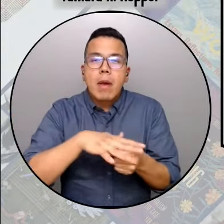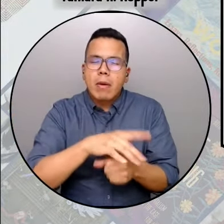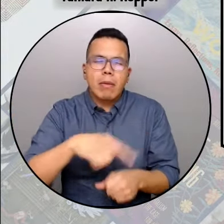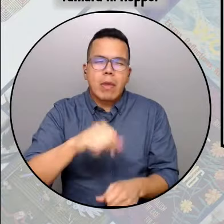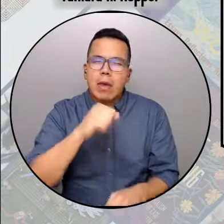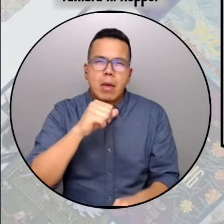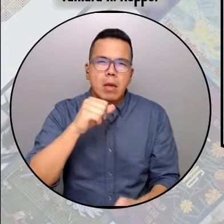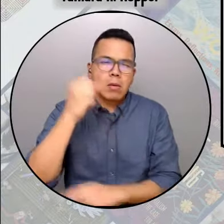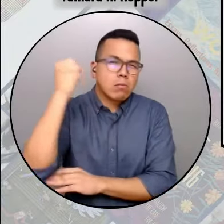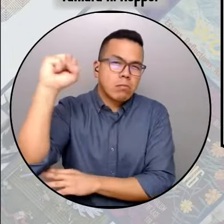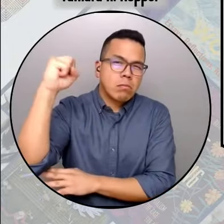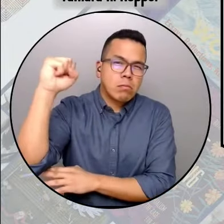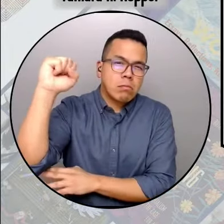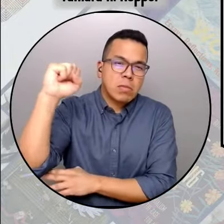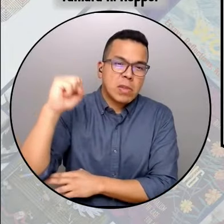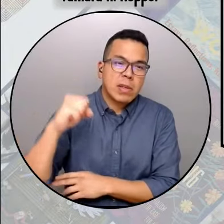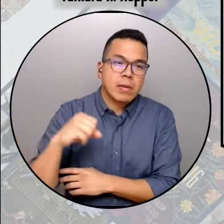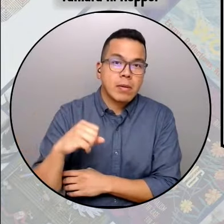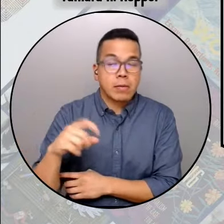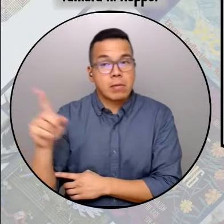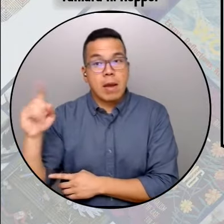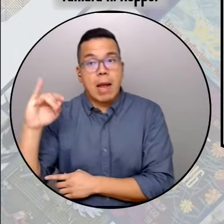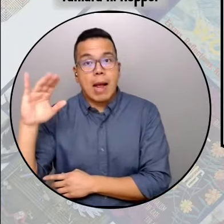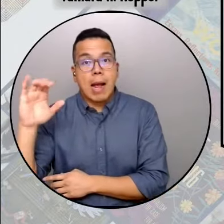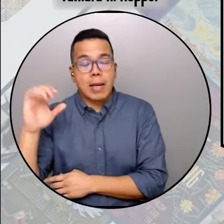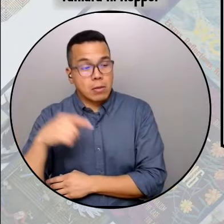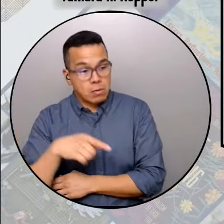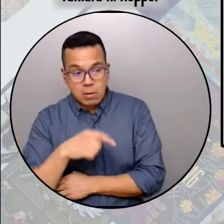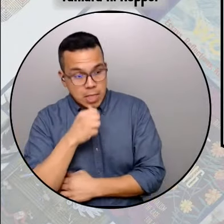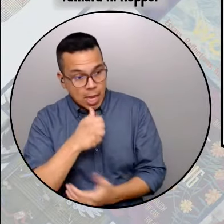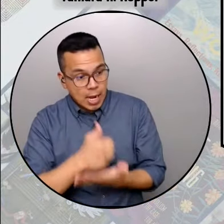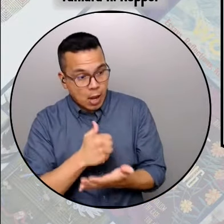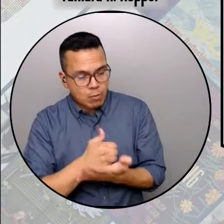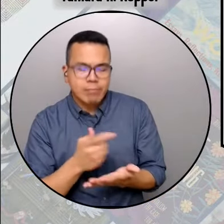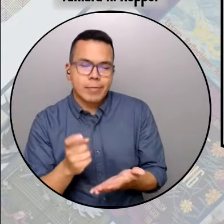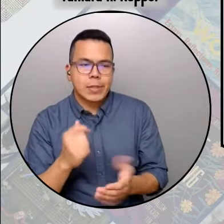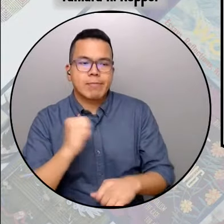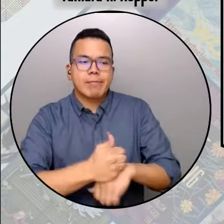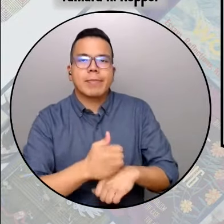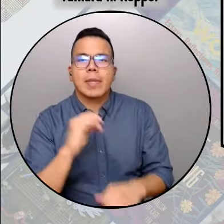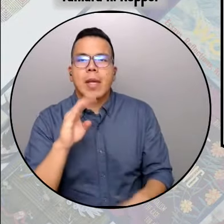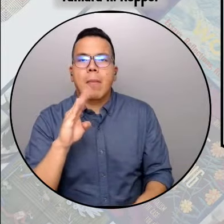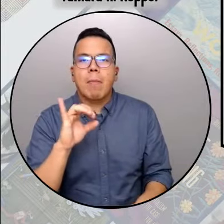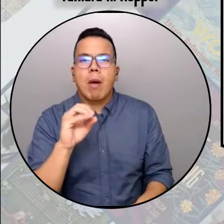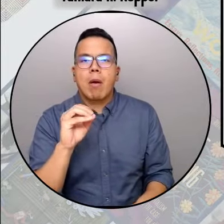going to just help us get a detainer. We have to kind of, you know, do this biometric stuff, right?